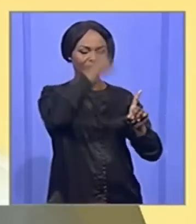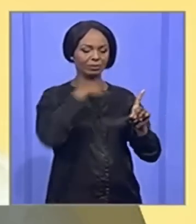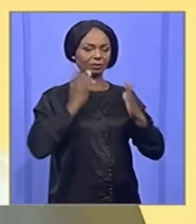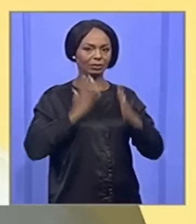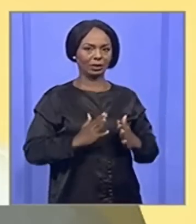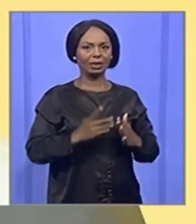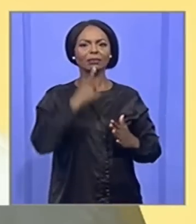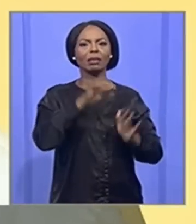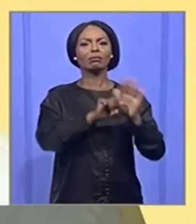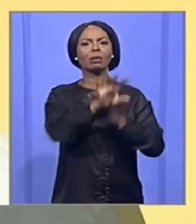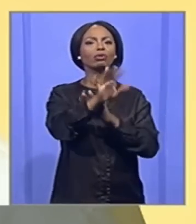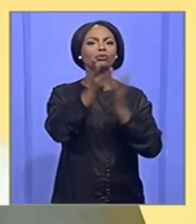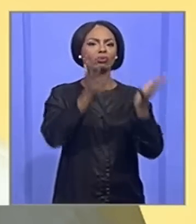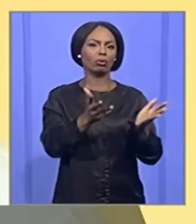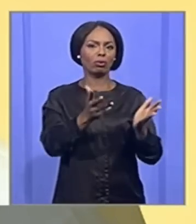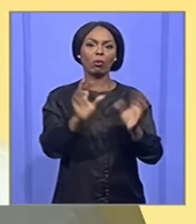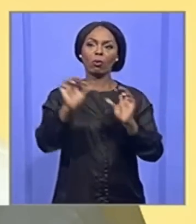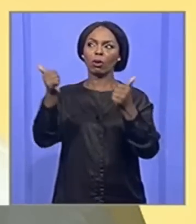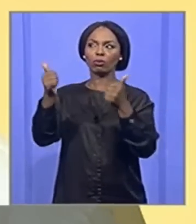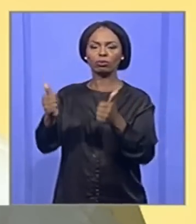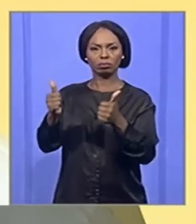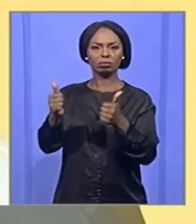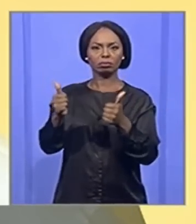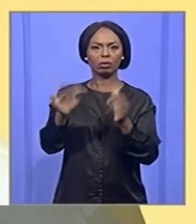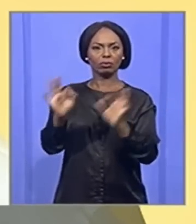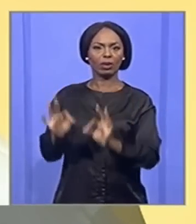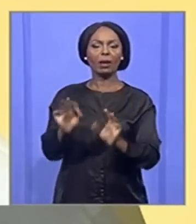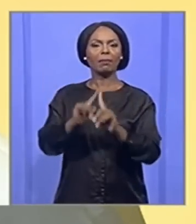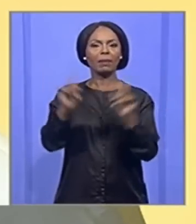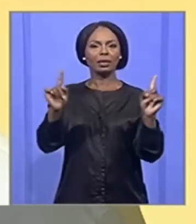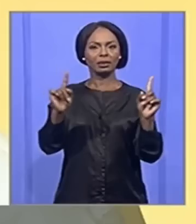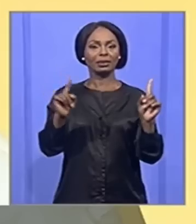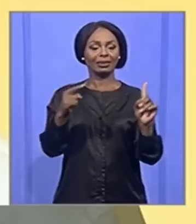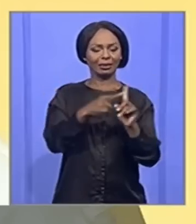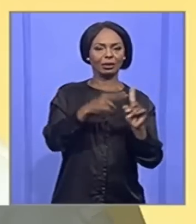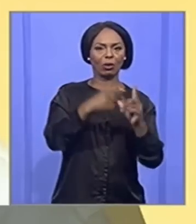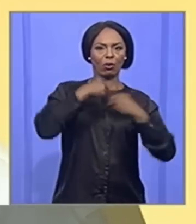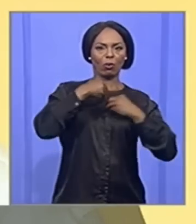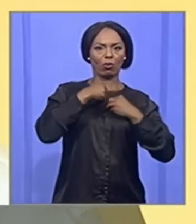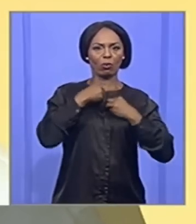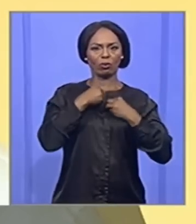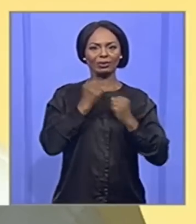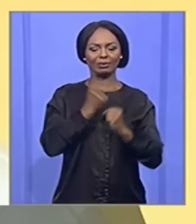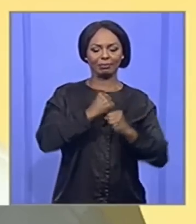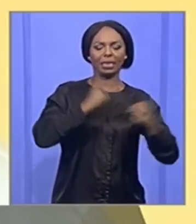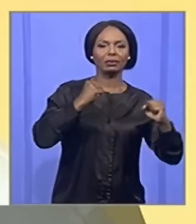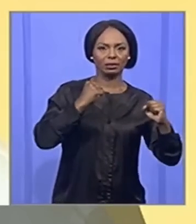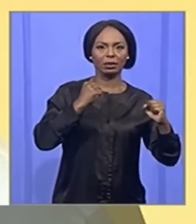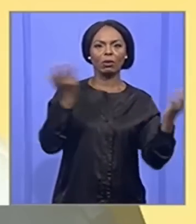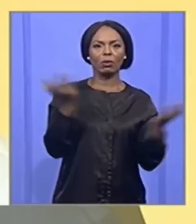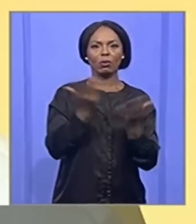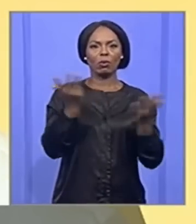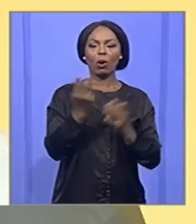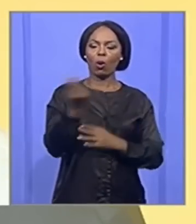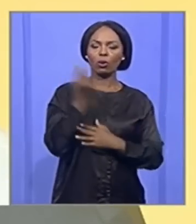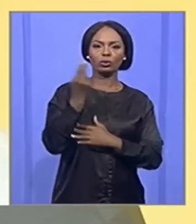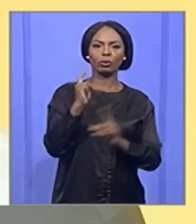space. Well and good, but she will get her own, space where she's going to